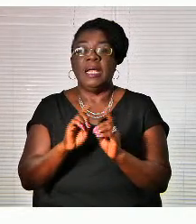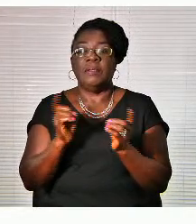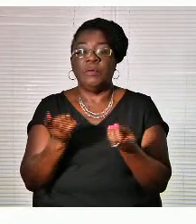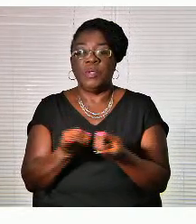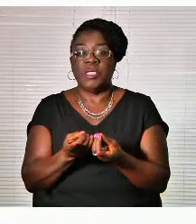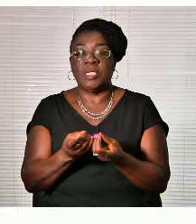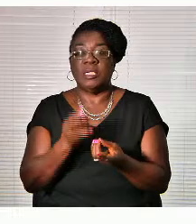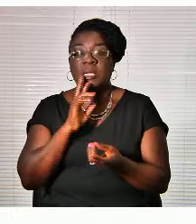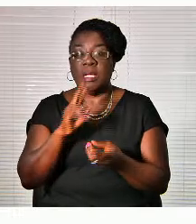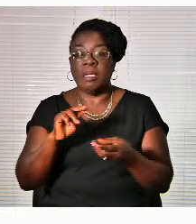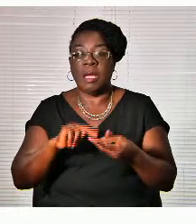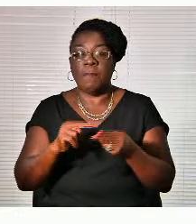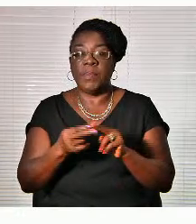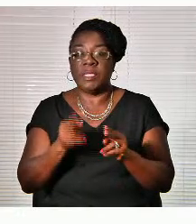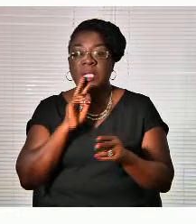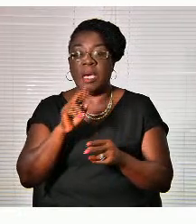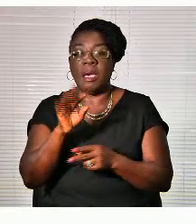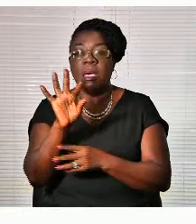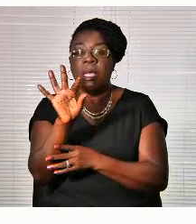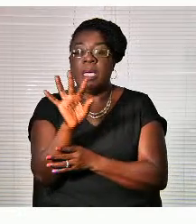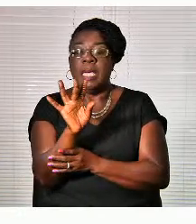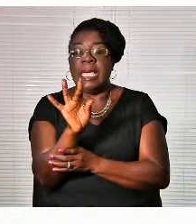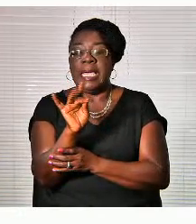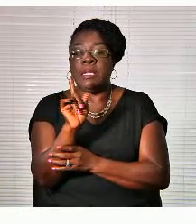numbers are